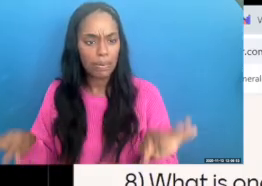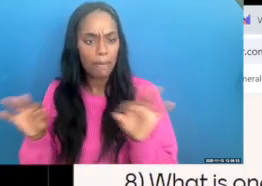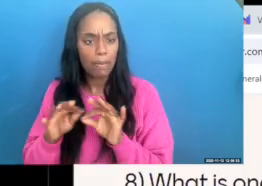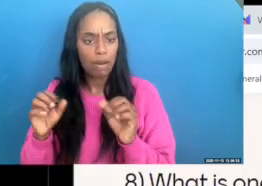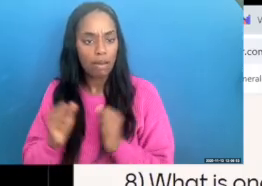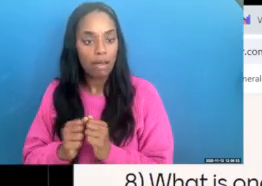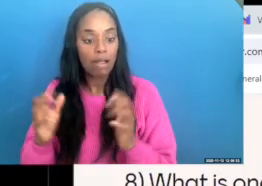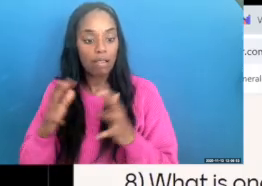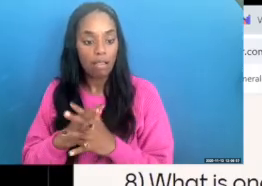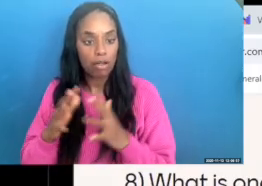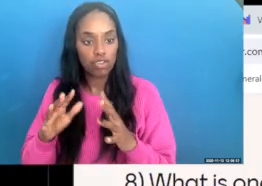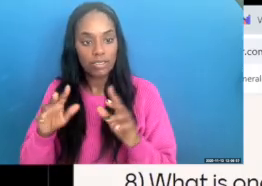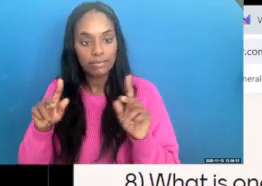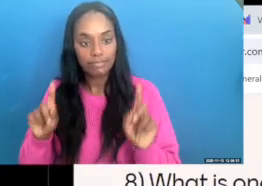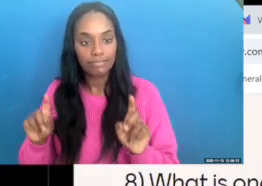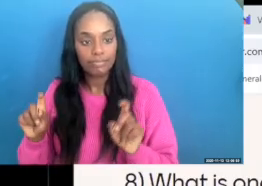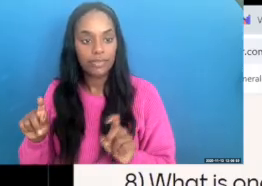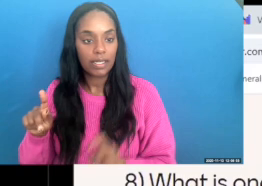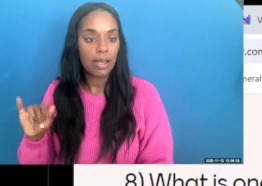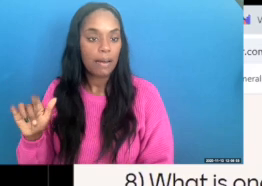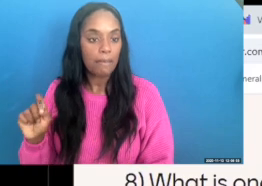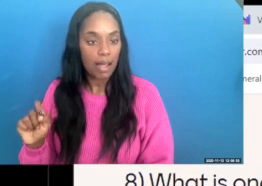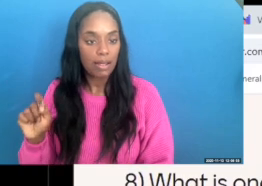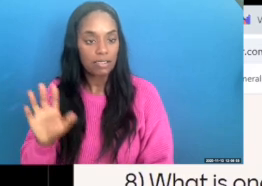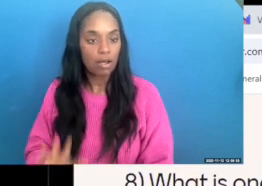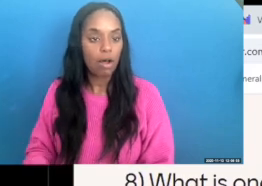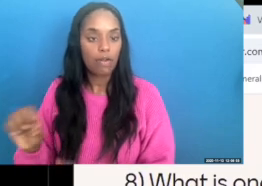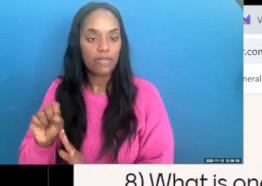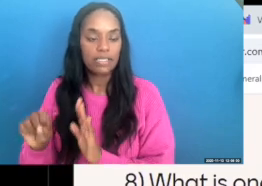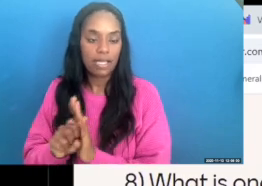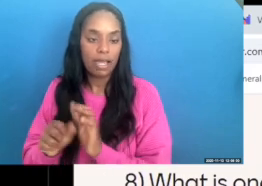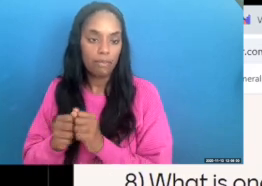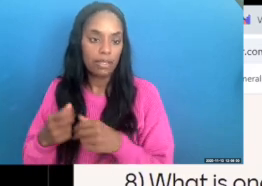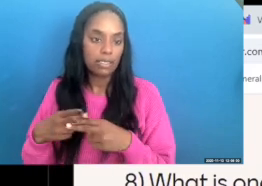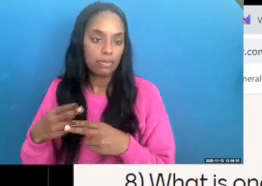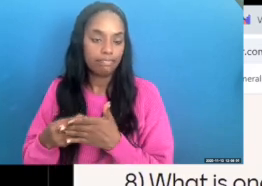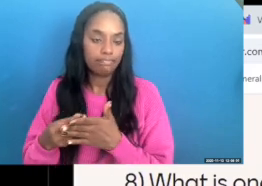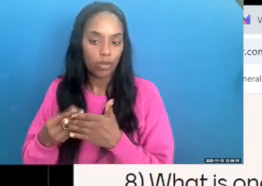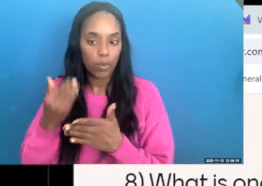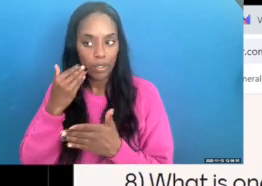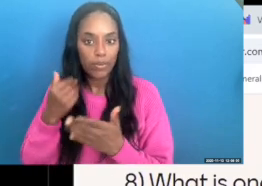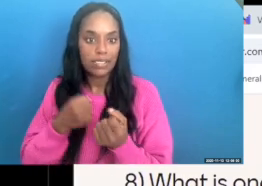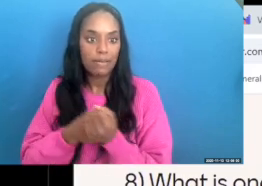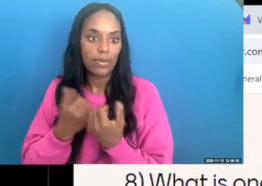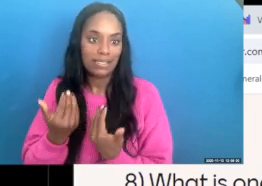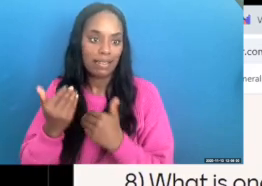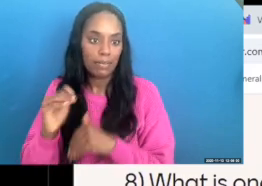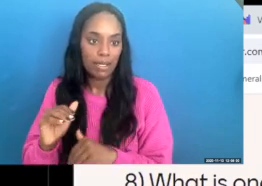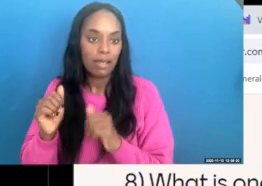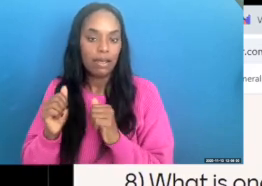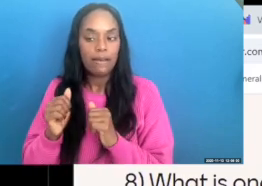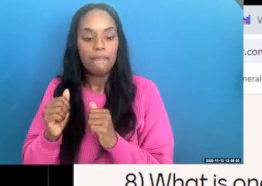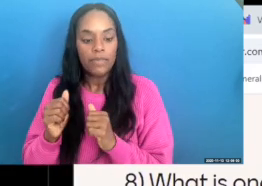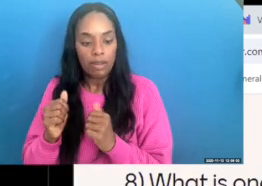goals. And the GGRF funding has been really crucial in launching pilots across the